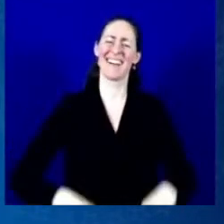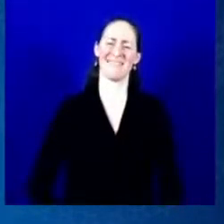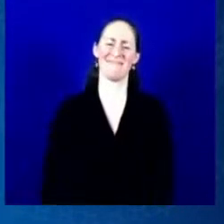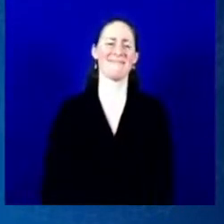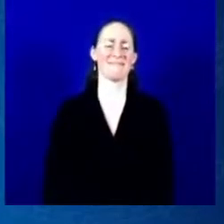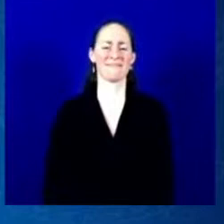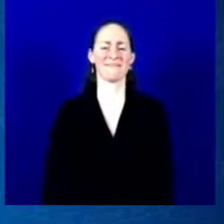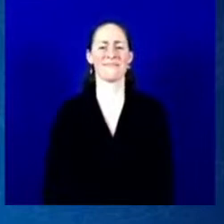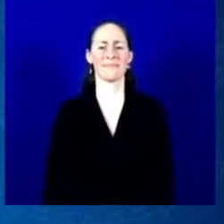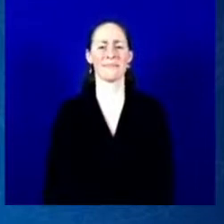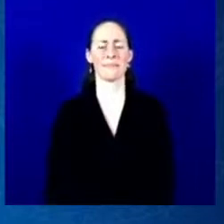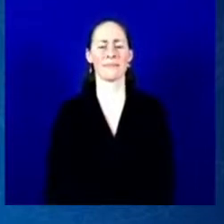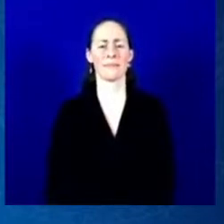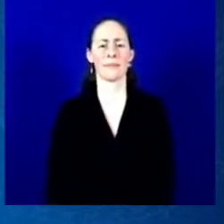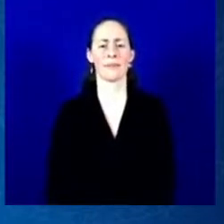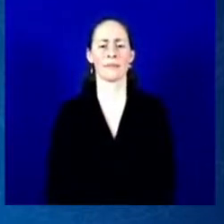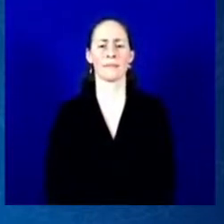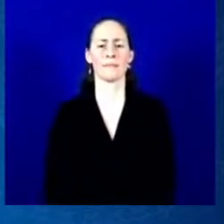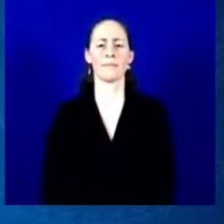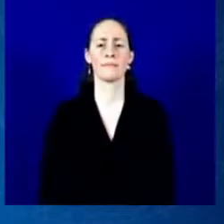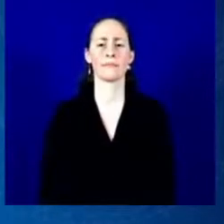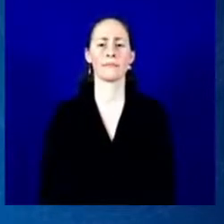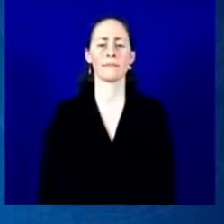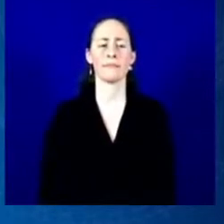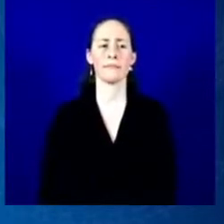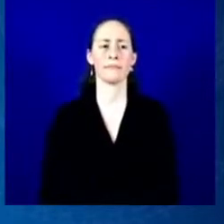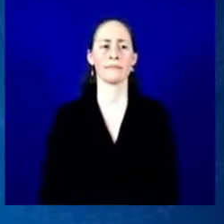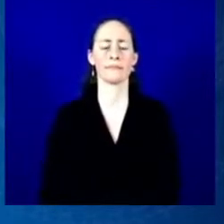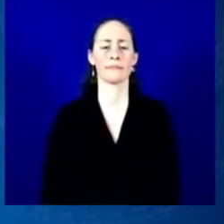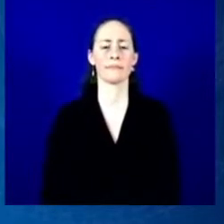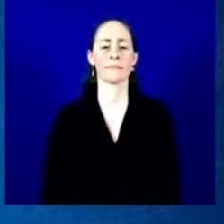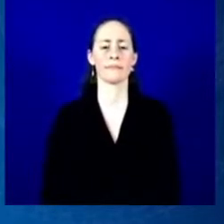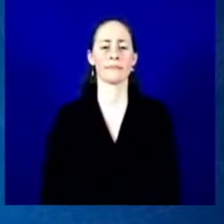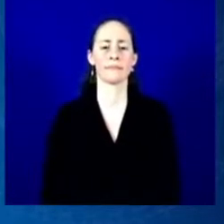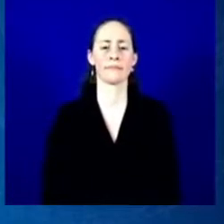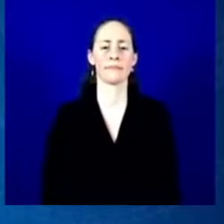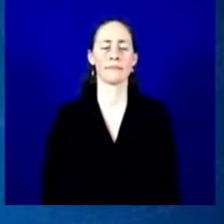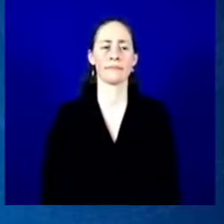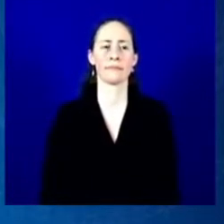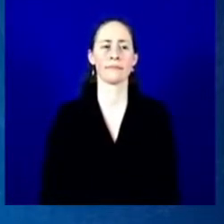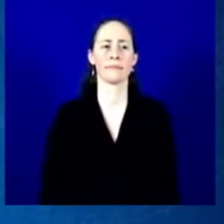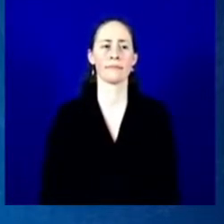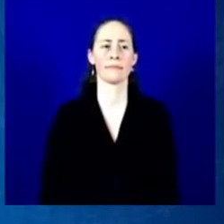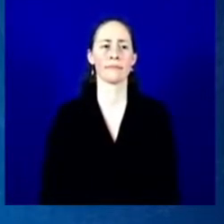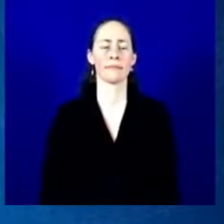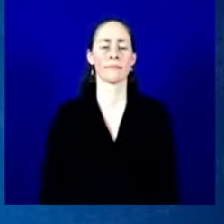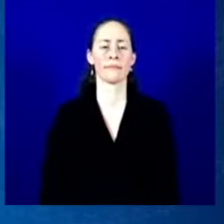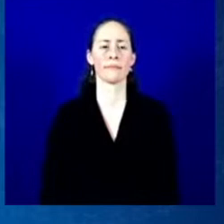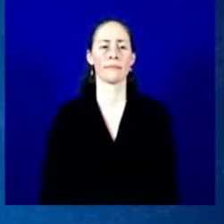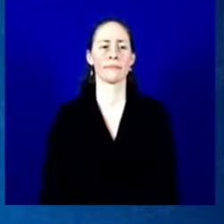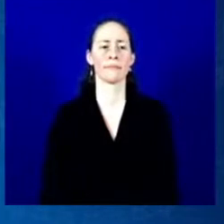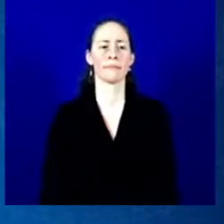time. That's what virtually every nation said, even the ones that aren't doing their fair share.